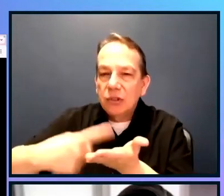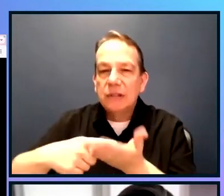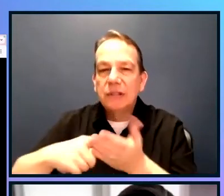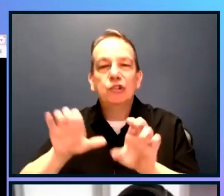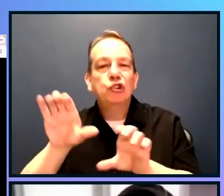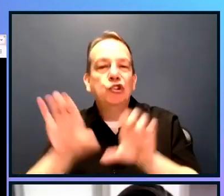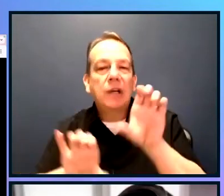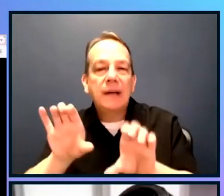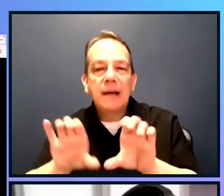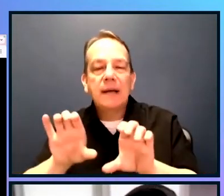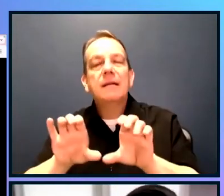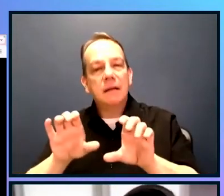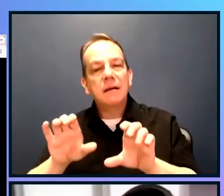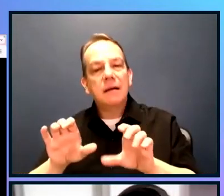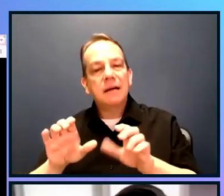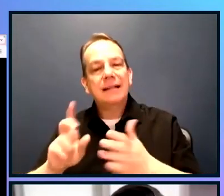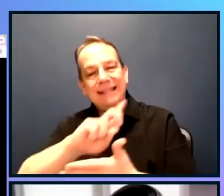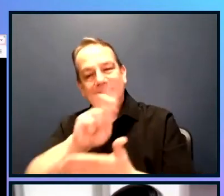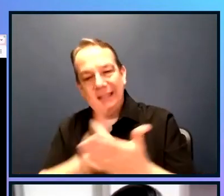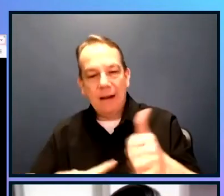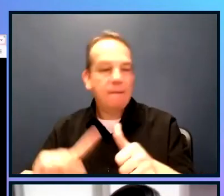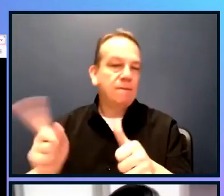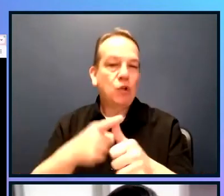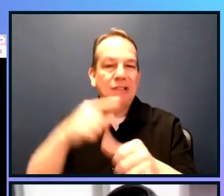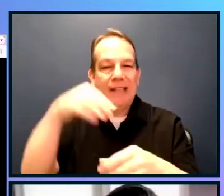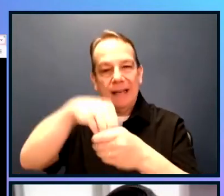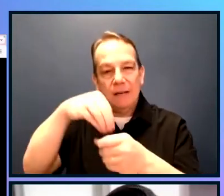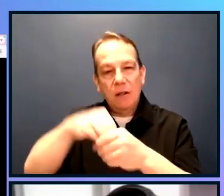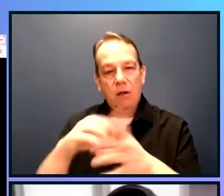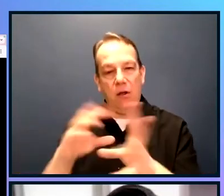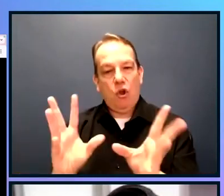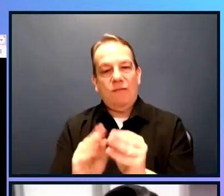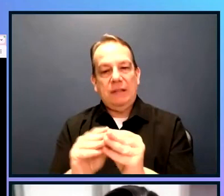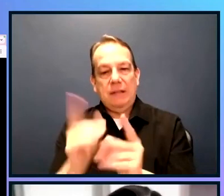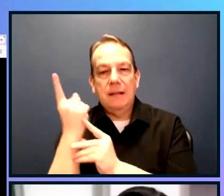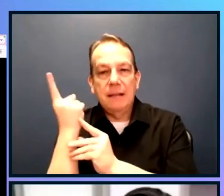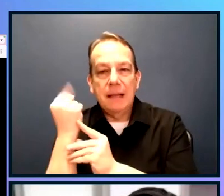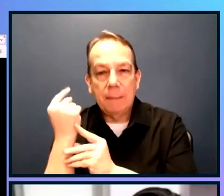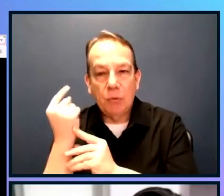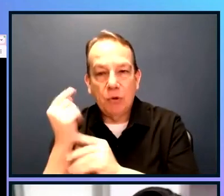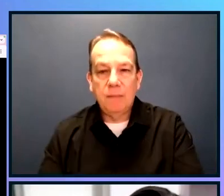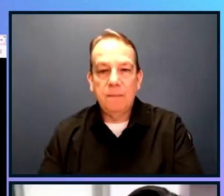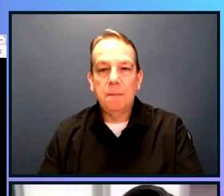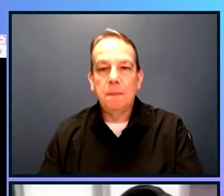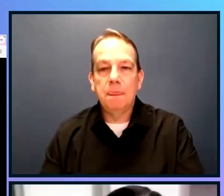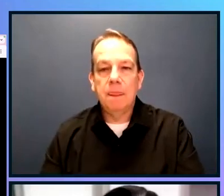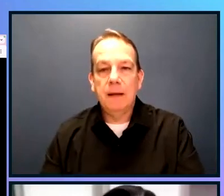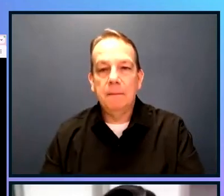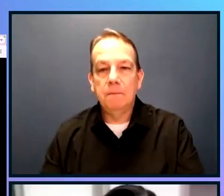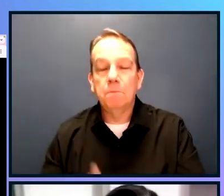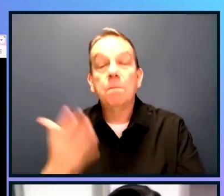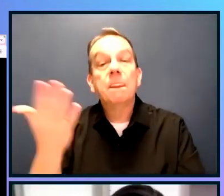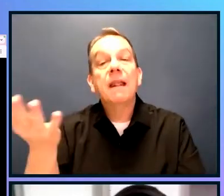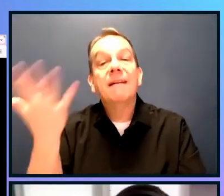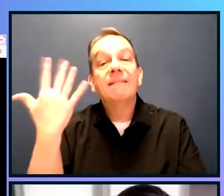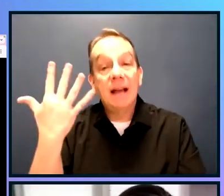design organization's first internal conference last summer. We had 5 customers